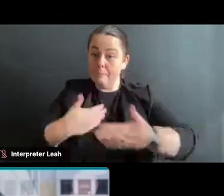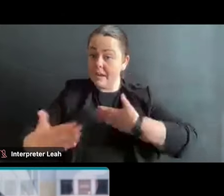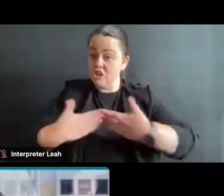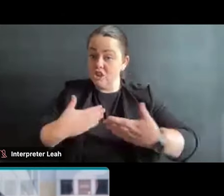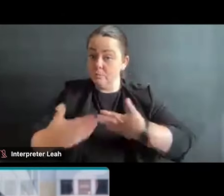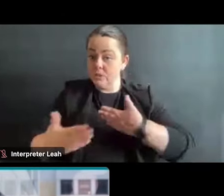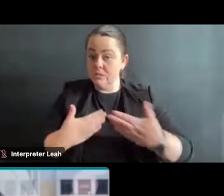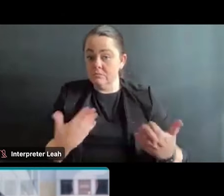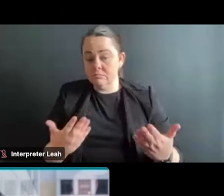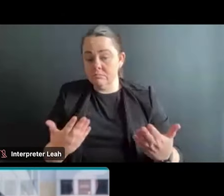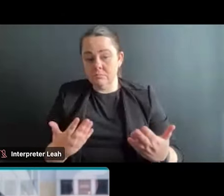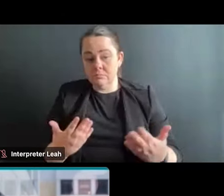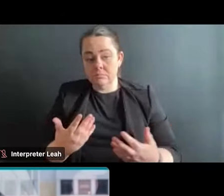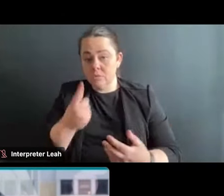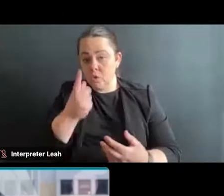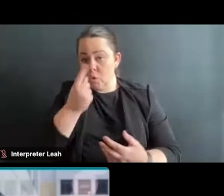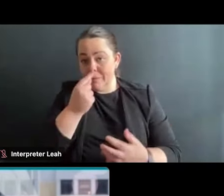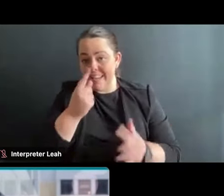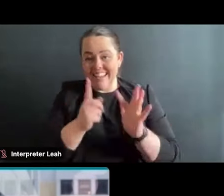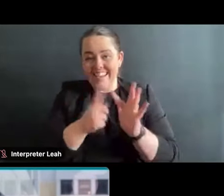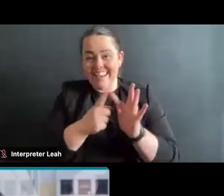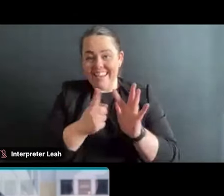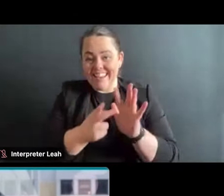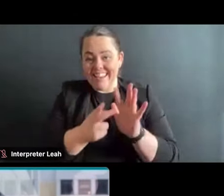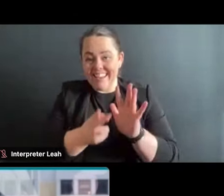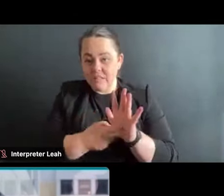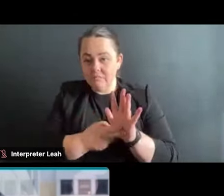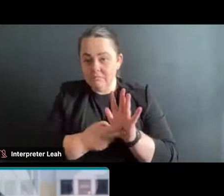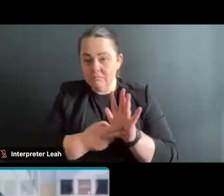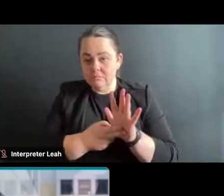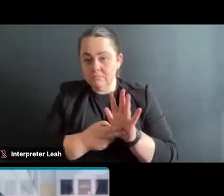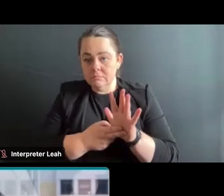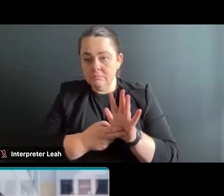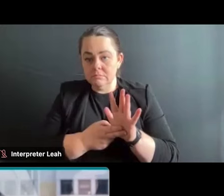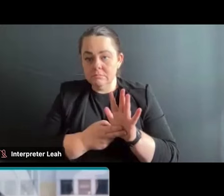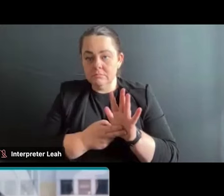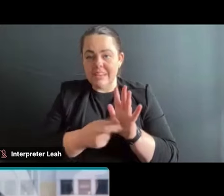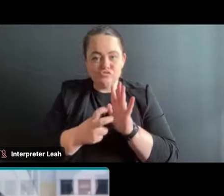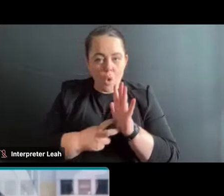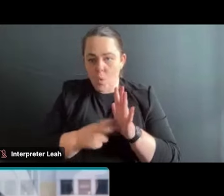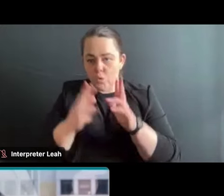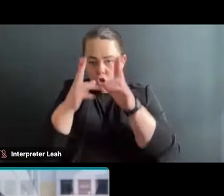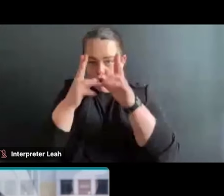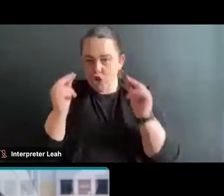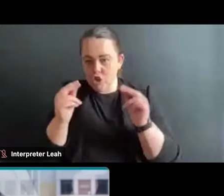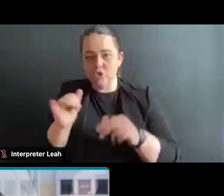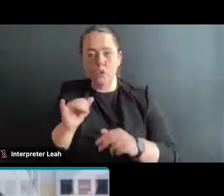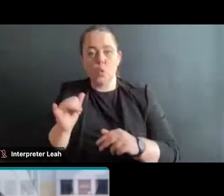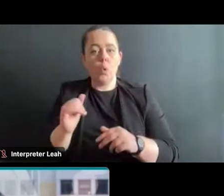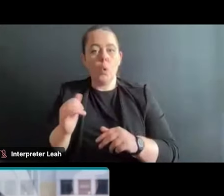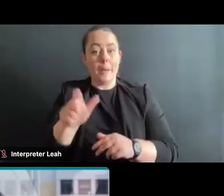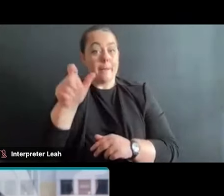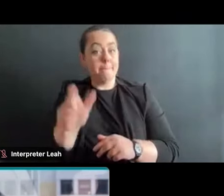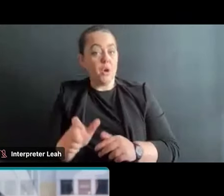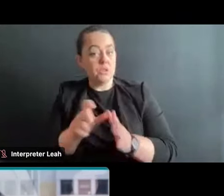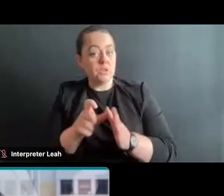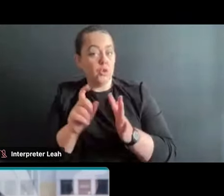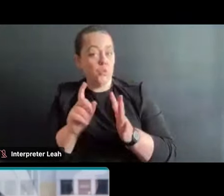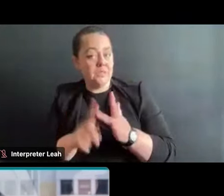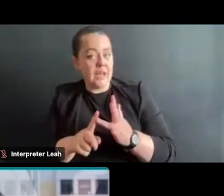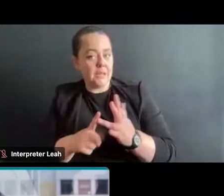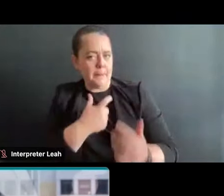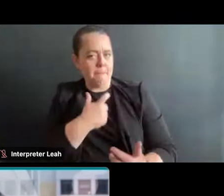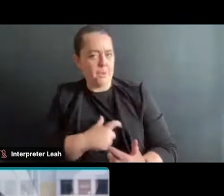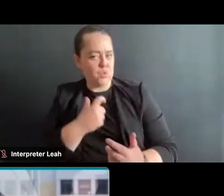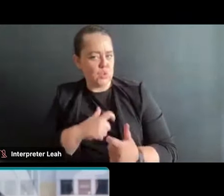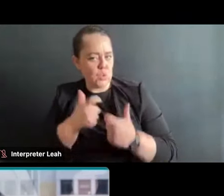cases, but could be an enrolled nurse or performing personal care work type functions, depending on the size of the